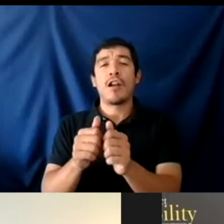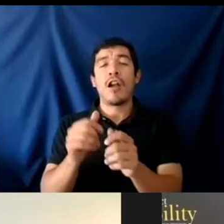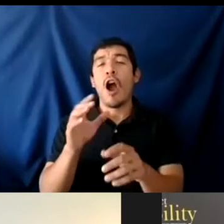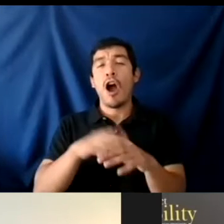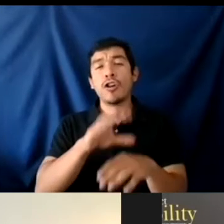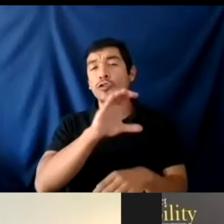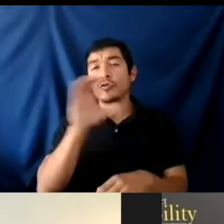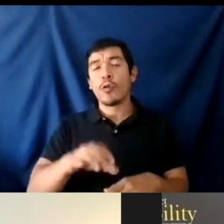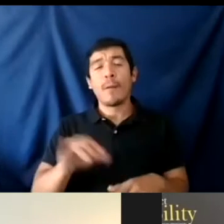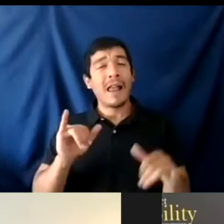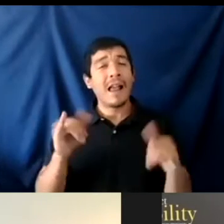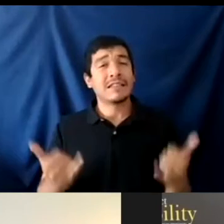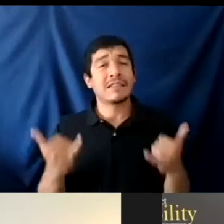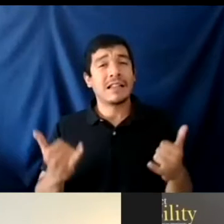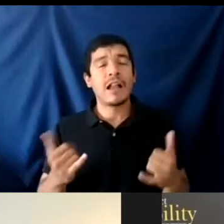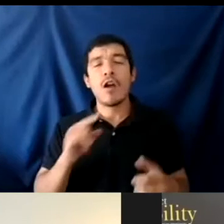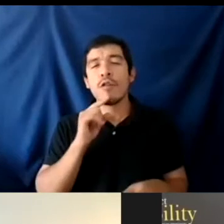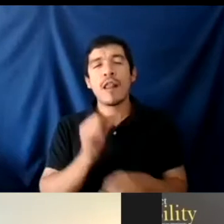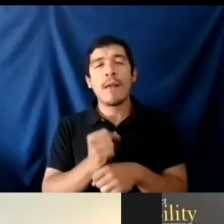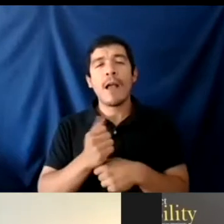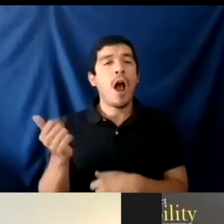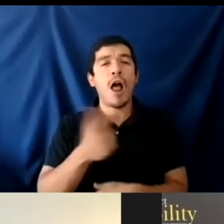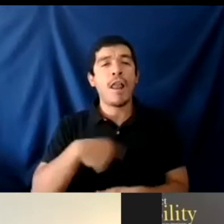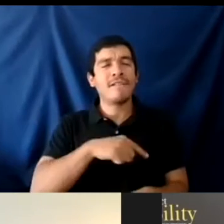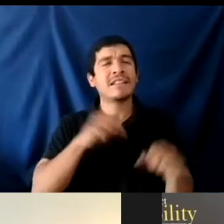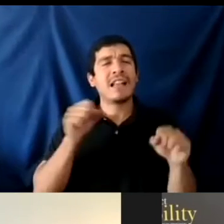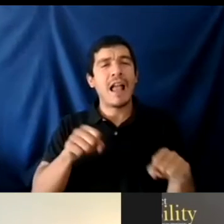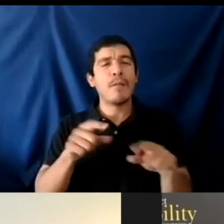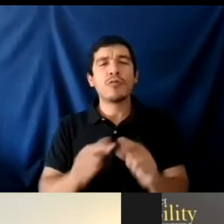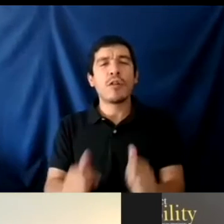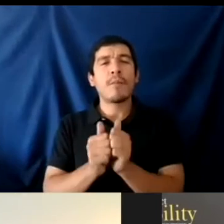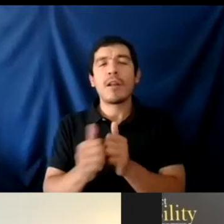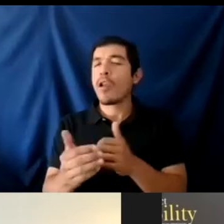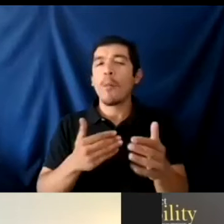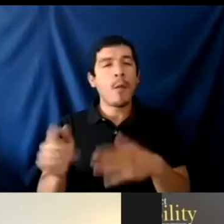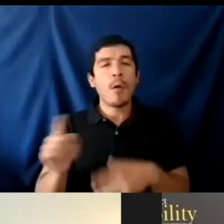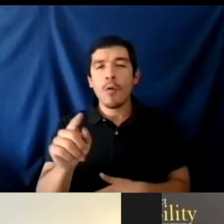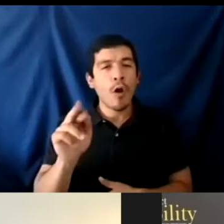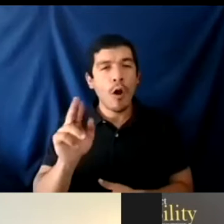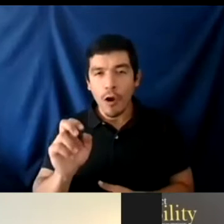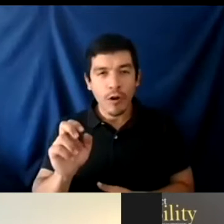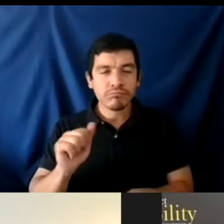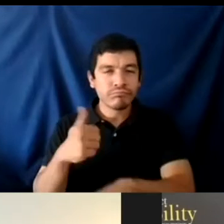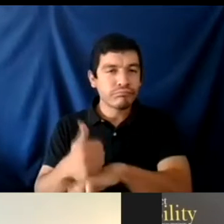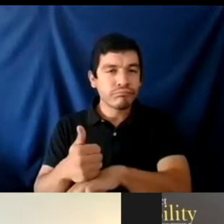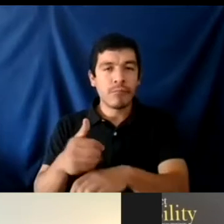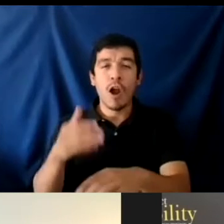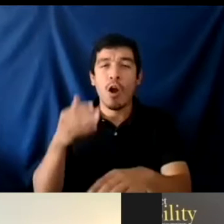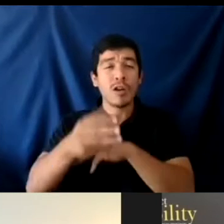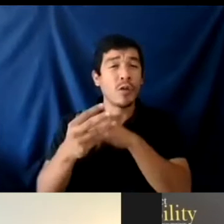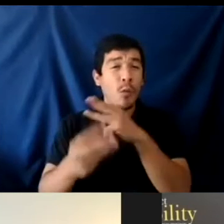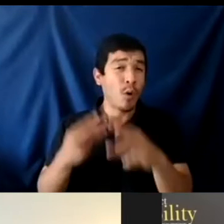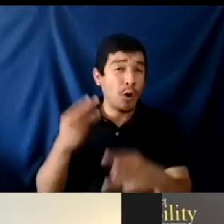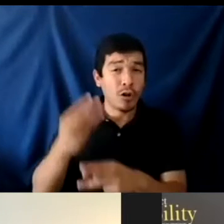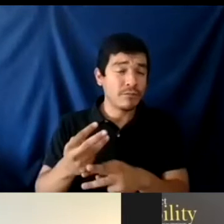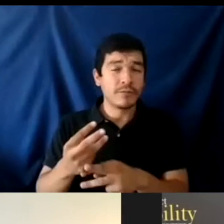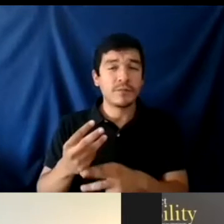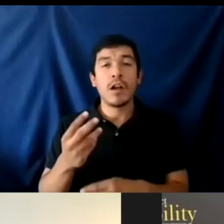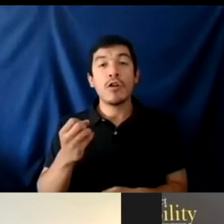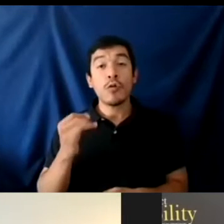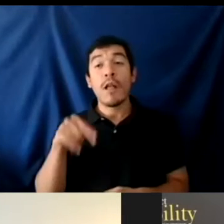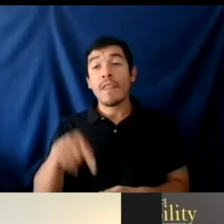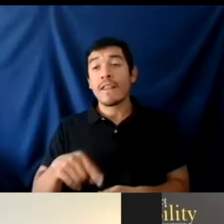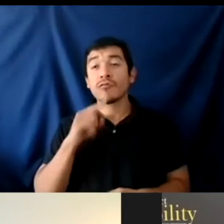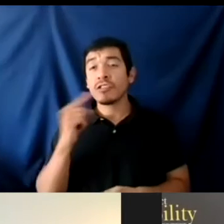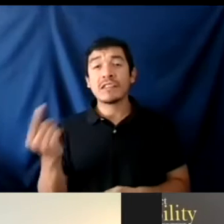today enables all of us to come together wherever we may be across the country or even across the world. And so this is